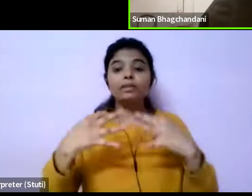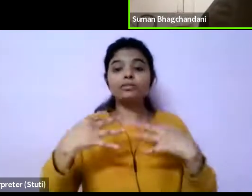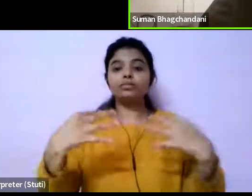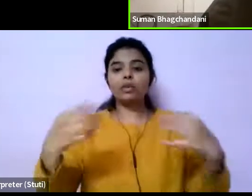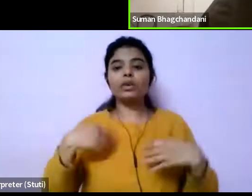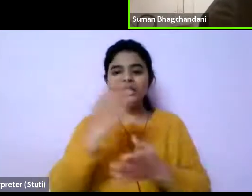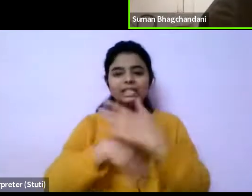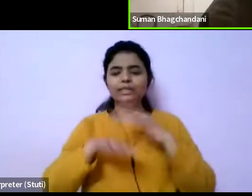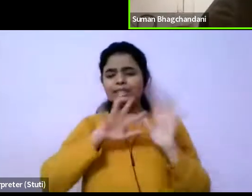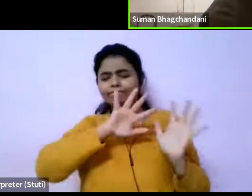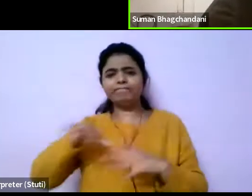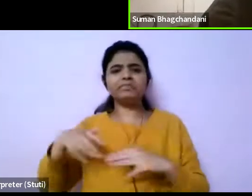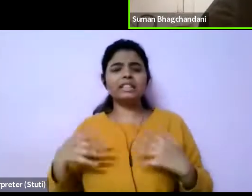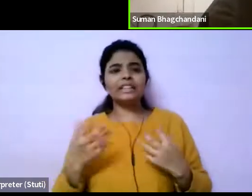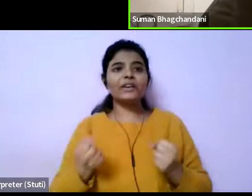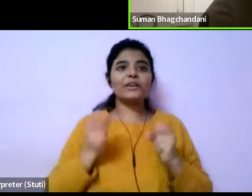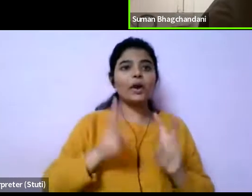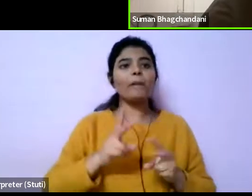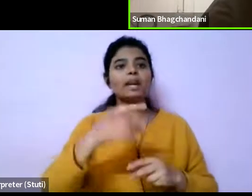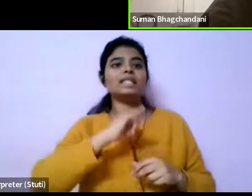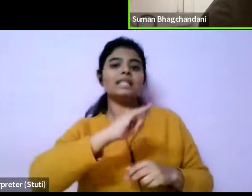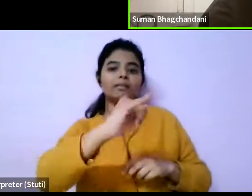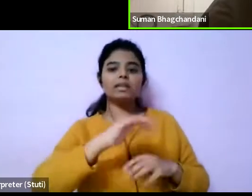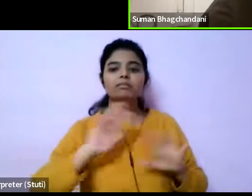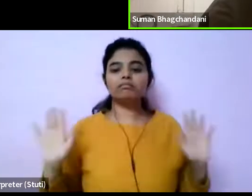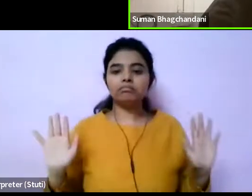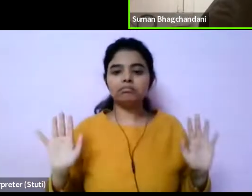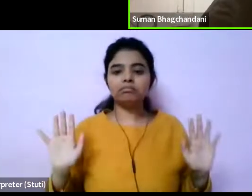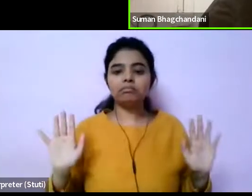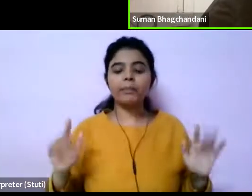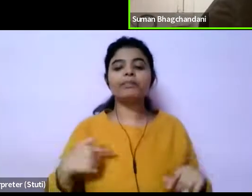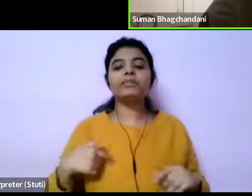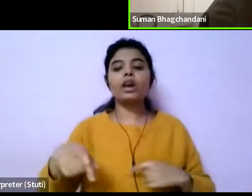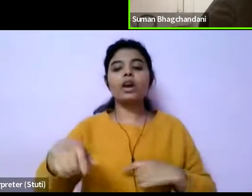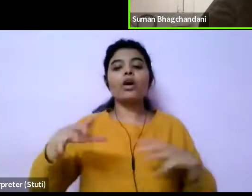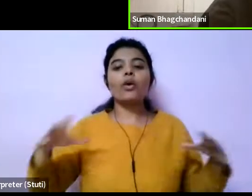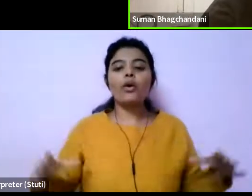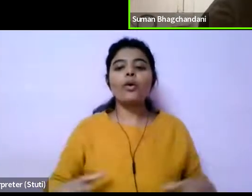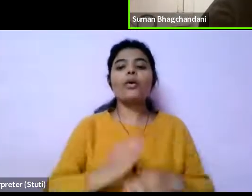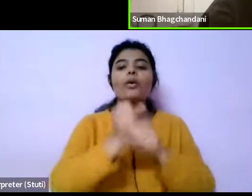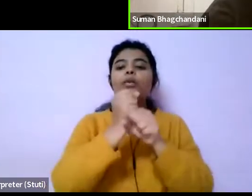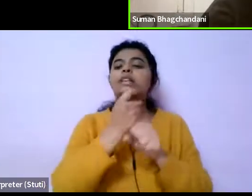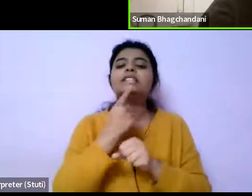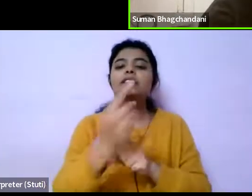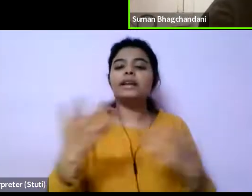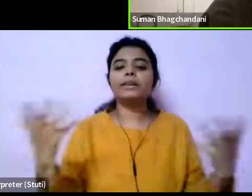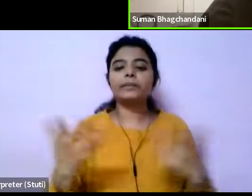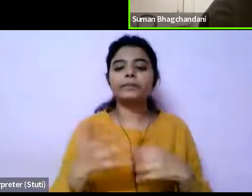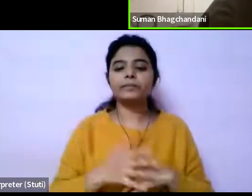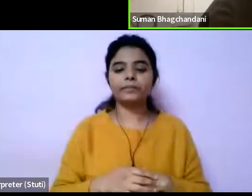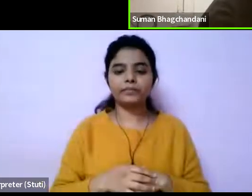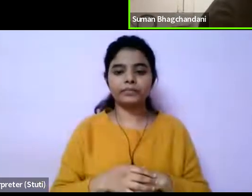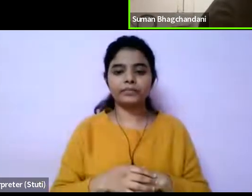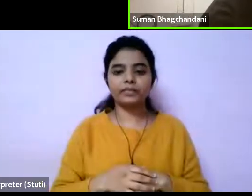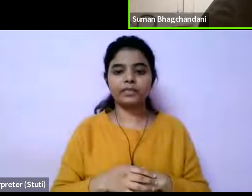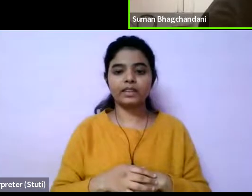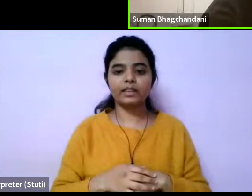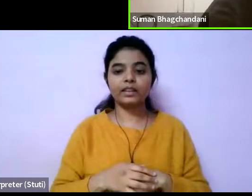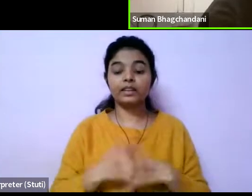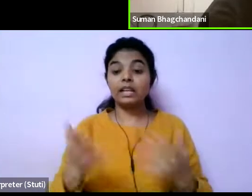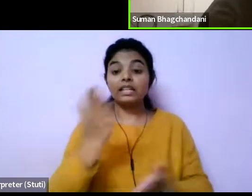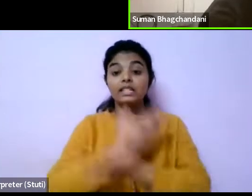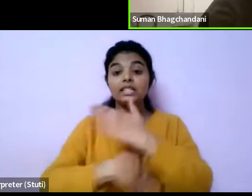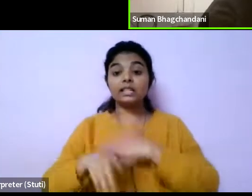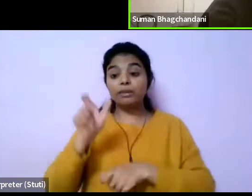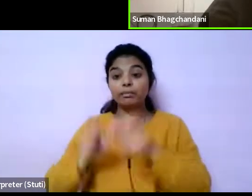our disability. So what I'm trying to say through my paper is that, what happens to a person with